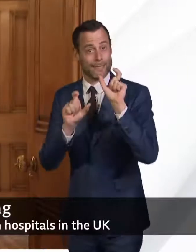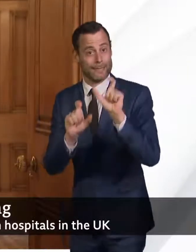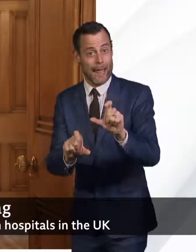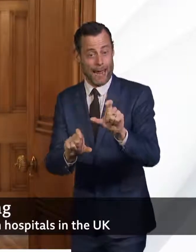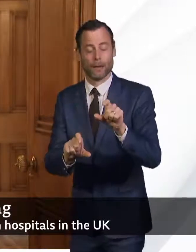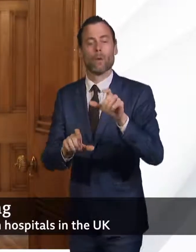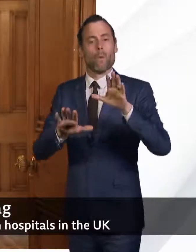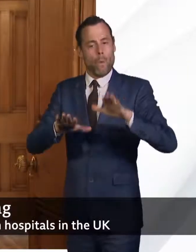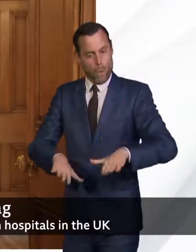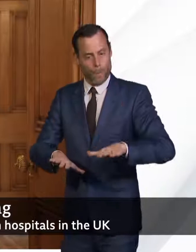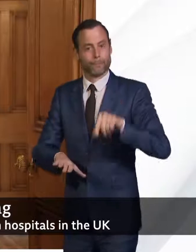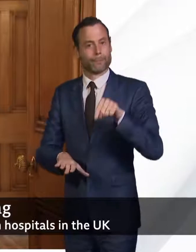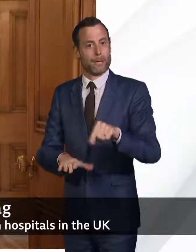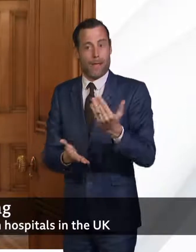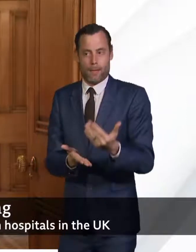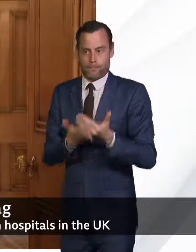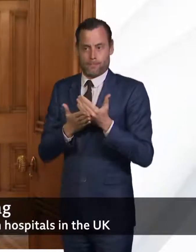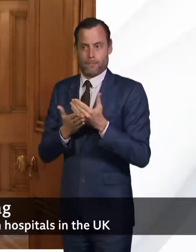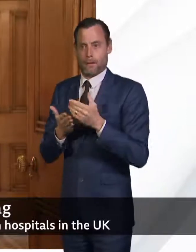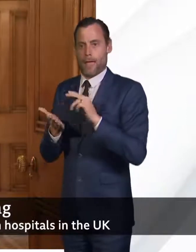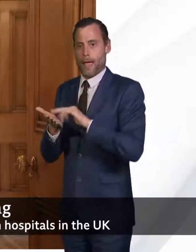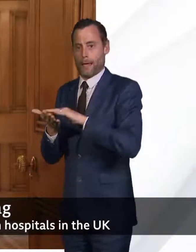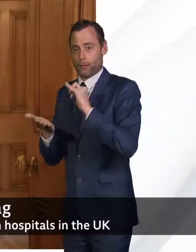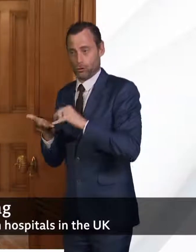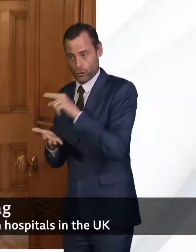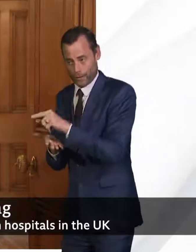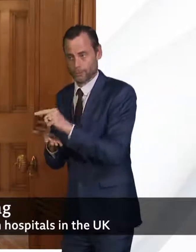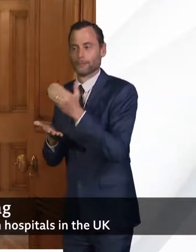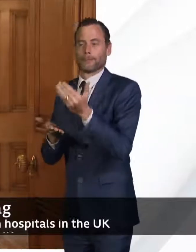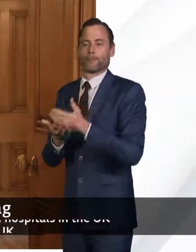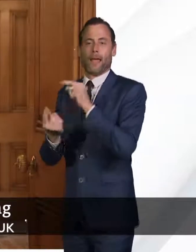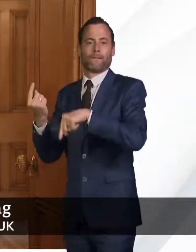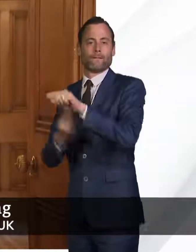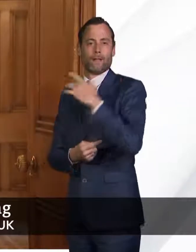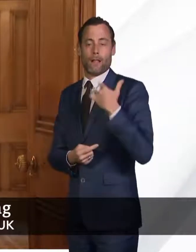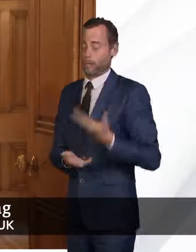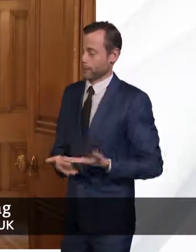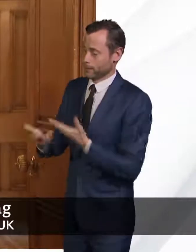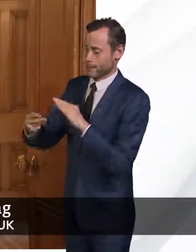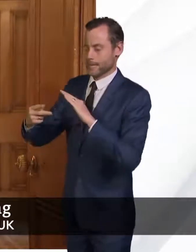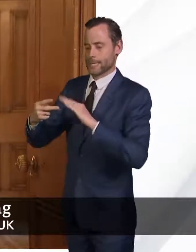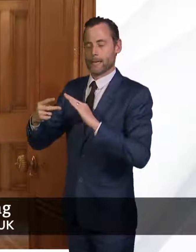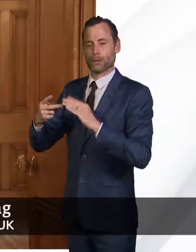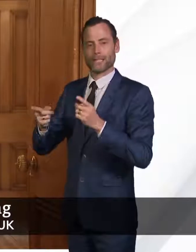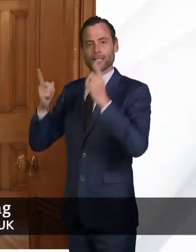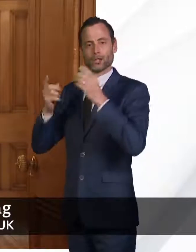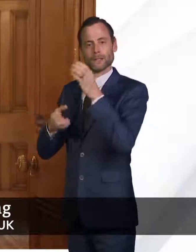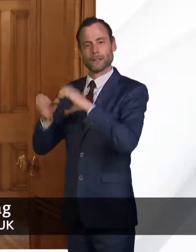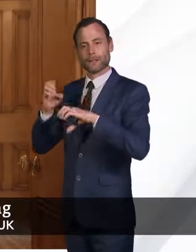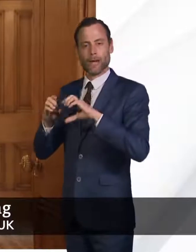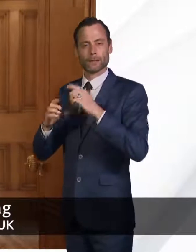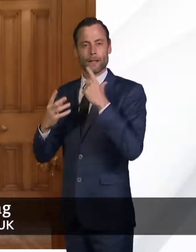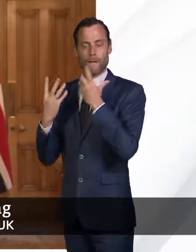save lives. I'm now going to turn to the Deputy Chief Scientific Advisor to take us through the daily